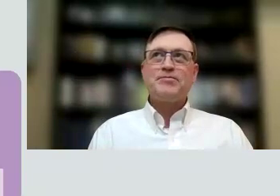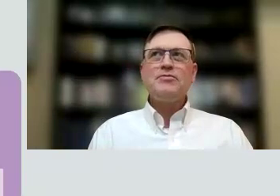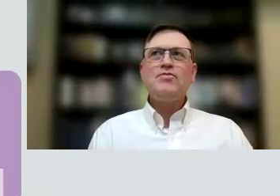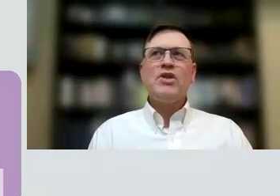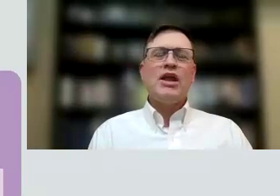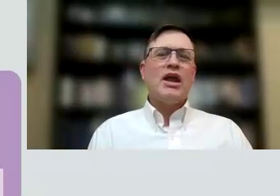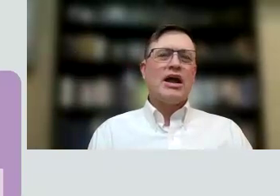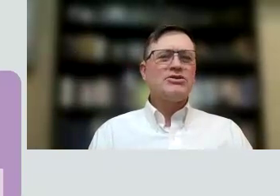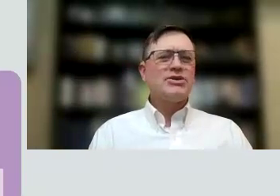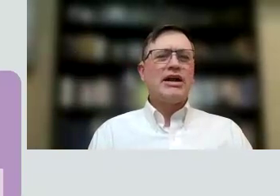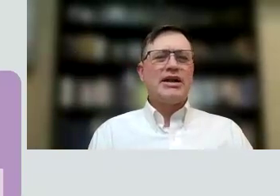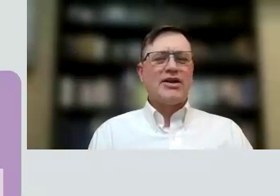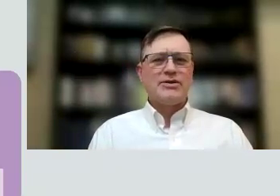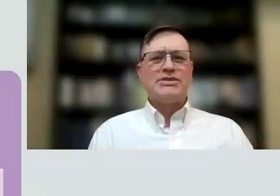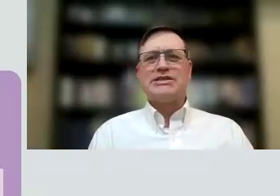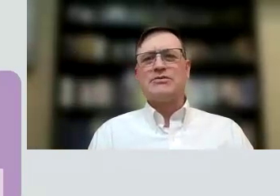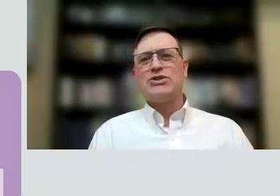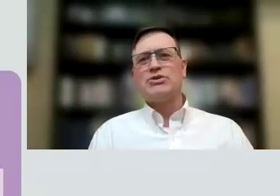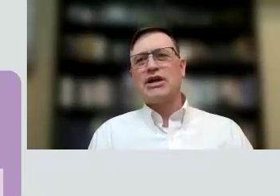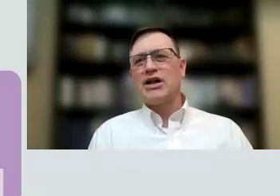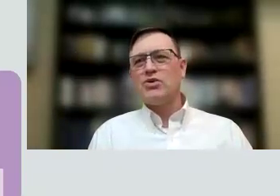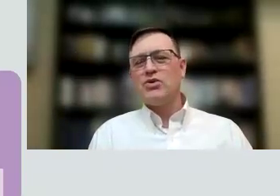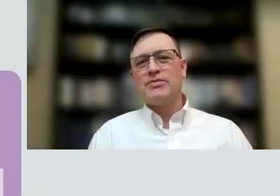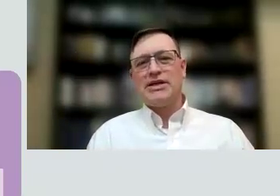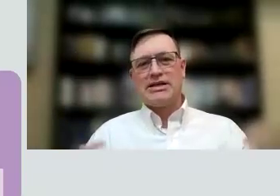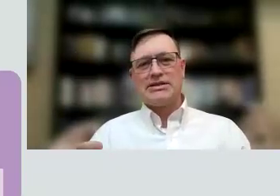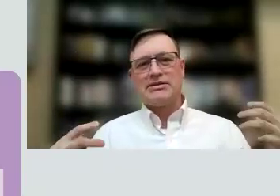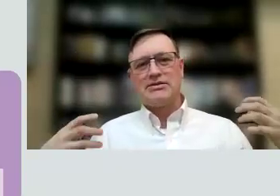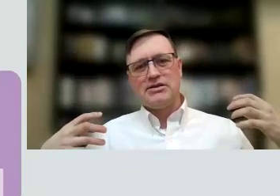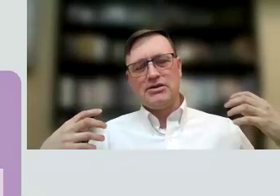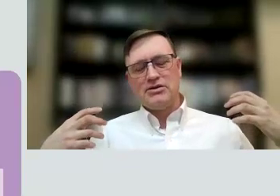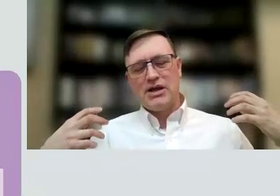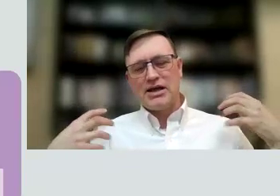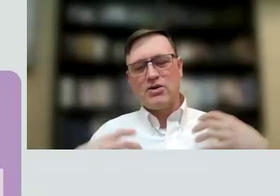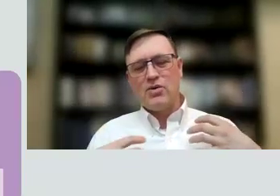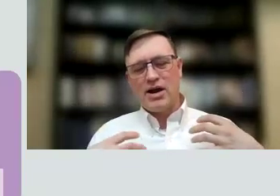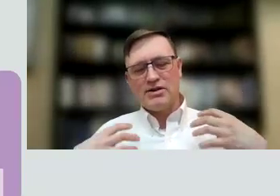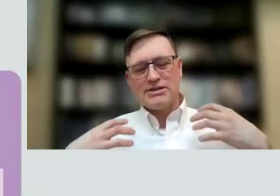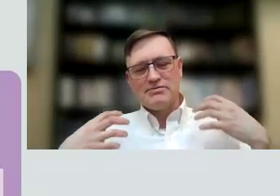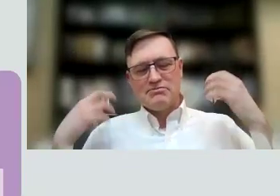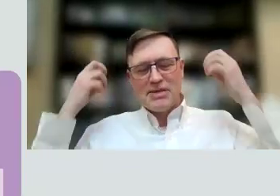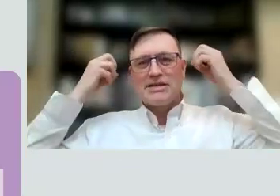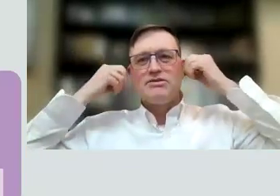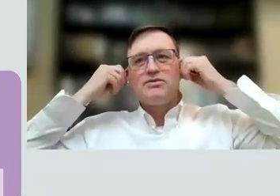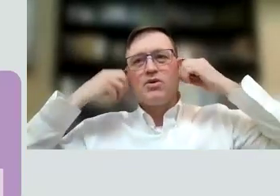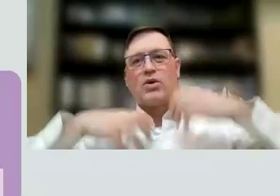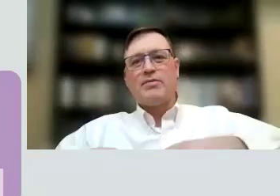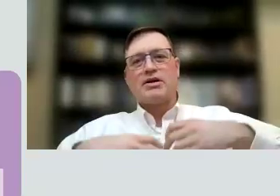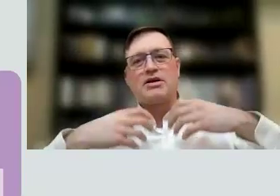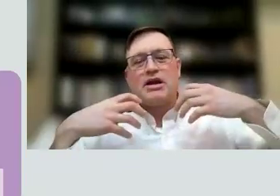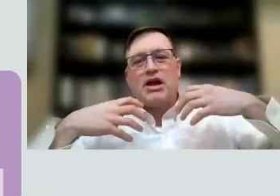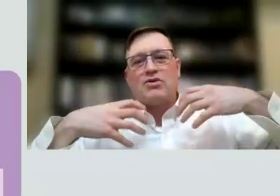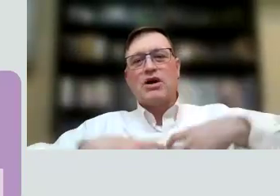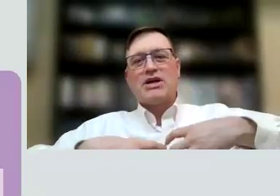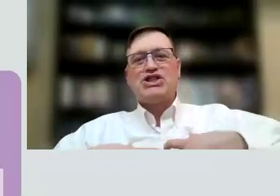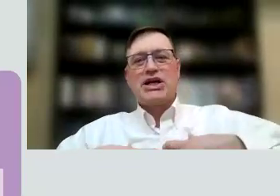frequently. I also had an FM system, which was kind of cool because you had to wear this massive